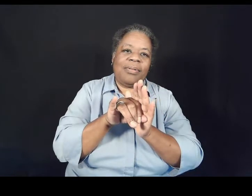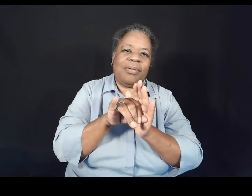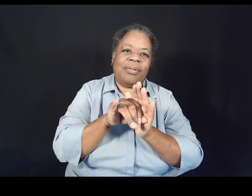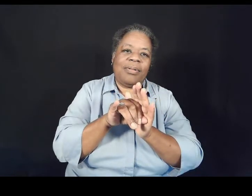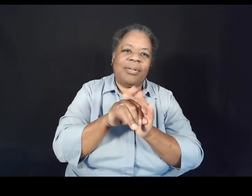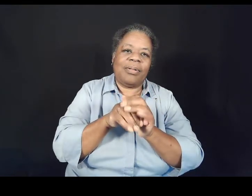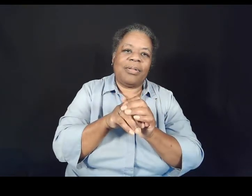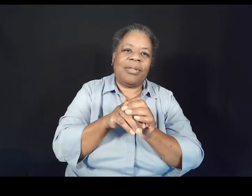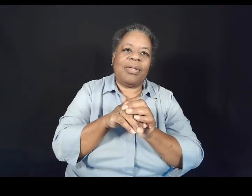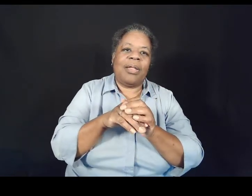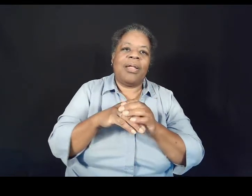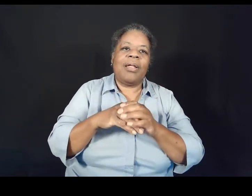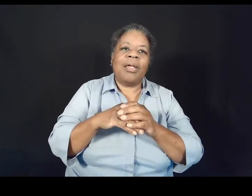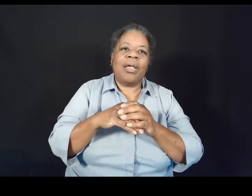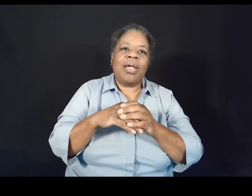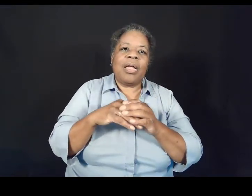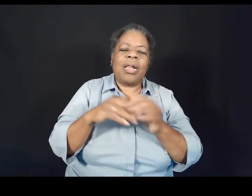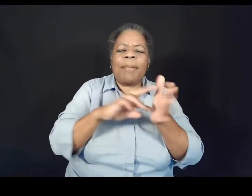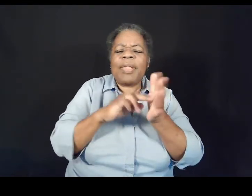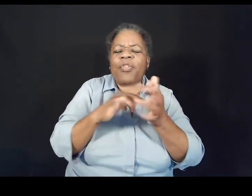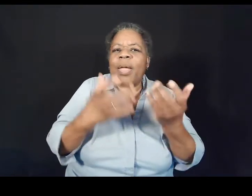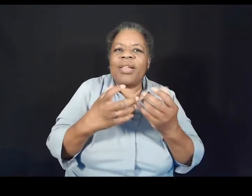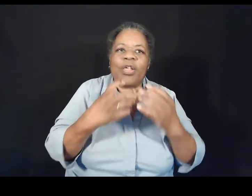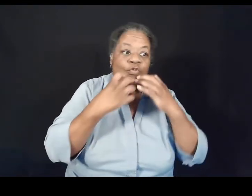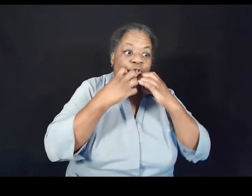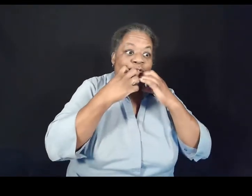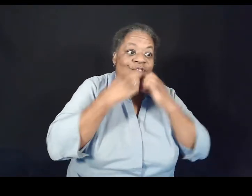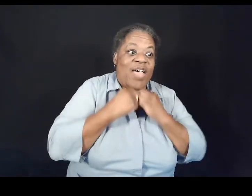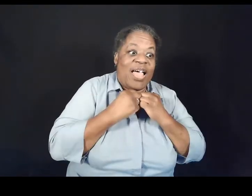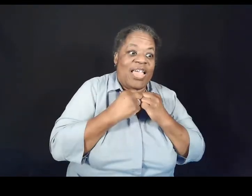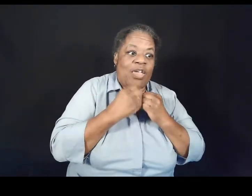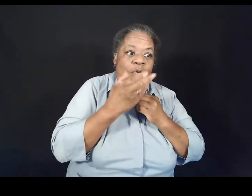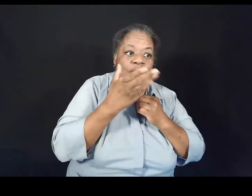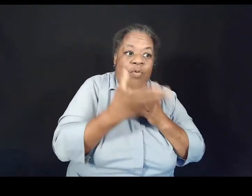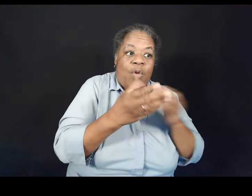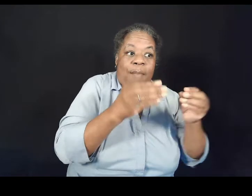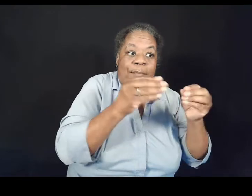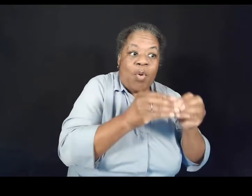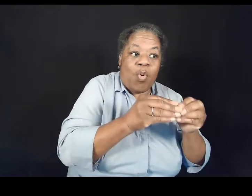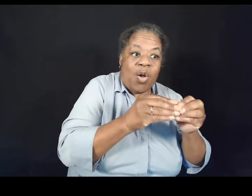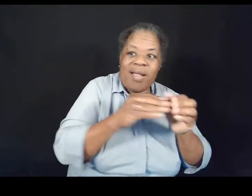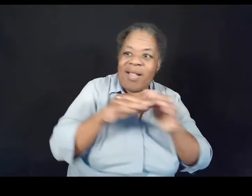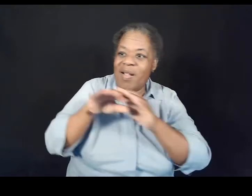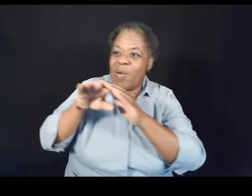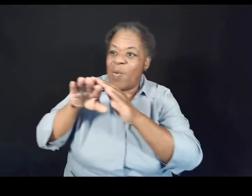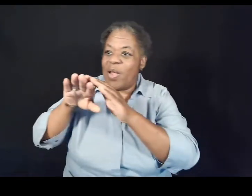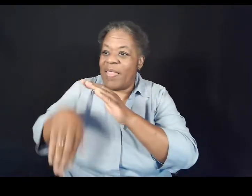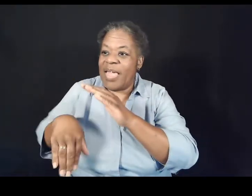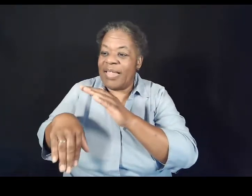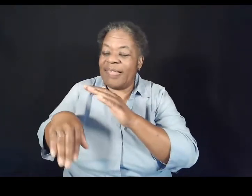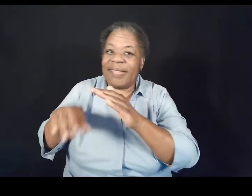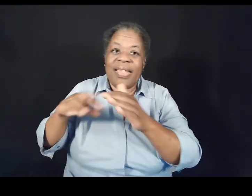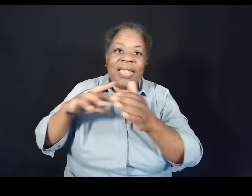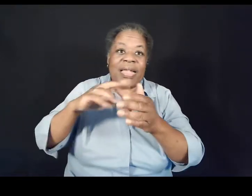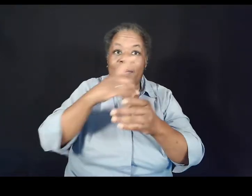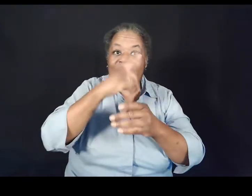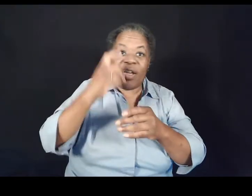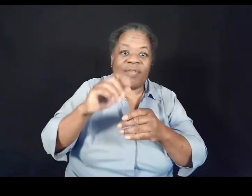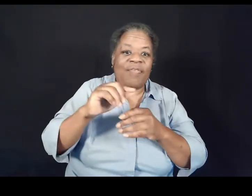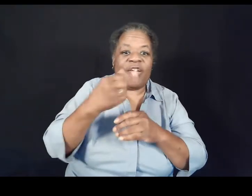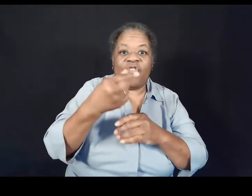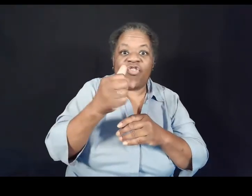It's to value someone more or less simply because of their gender, or their